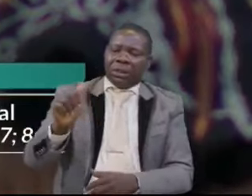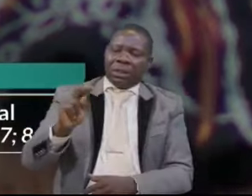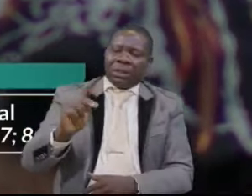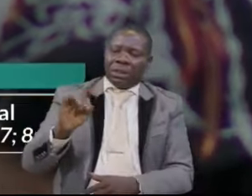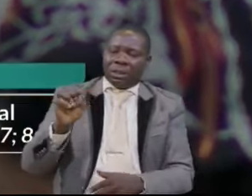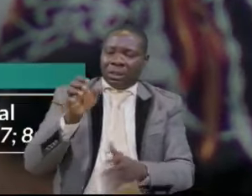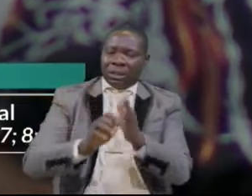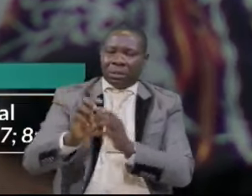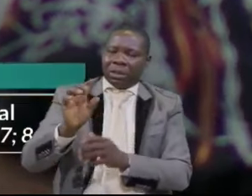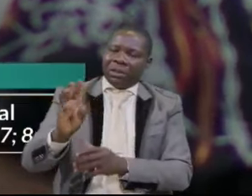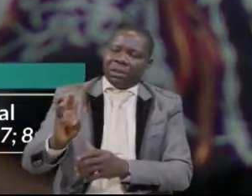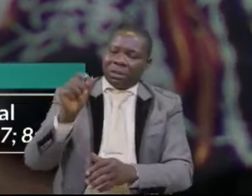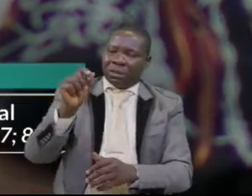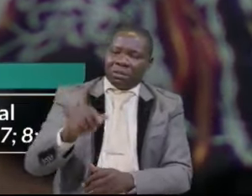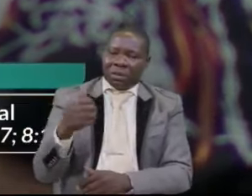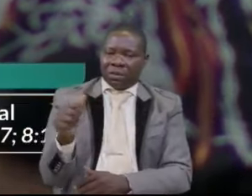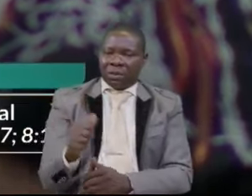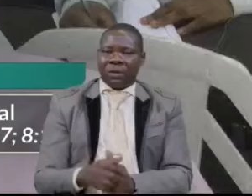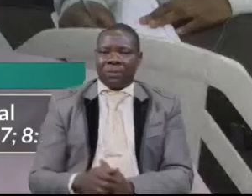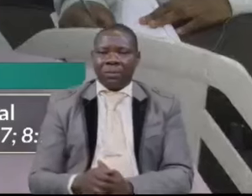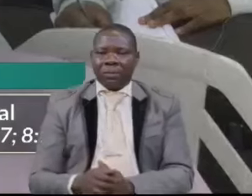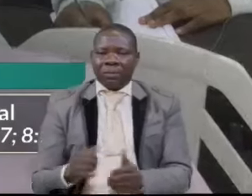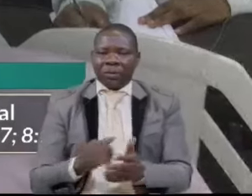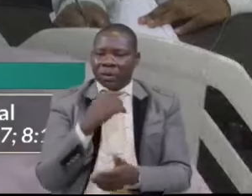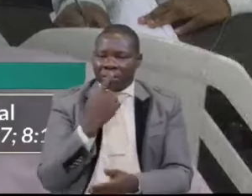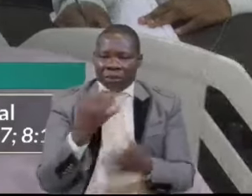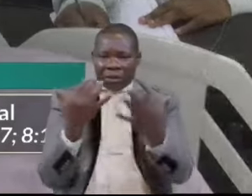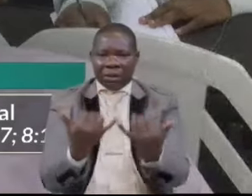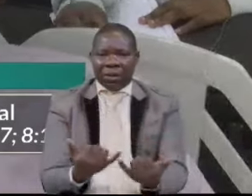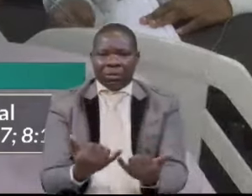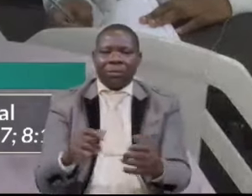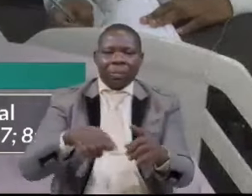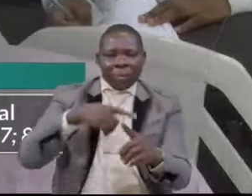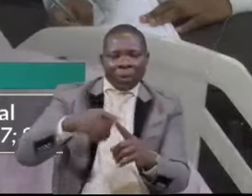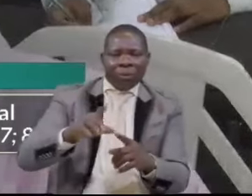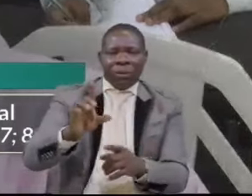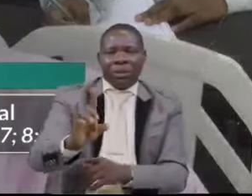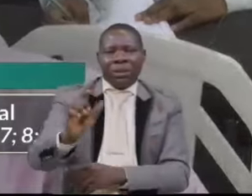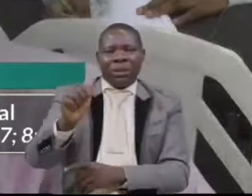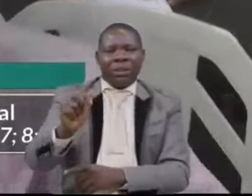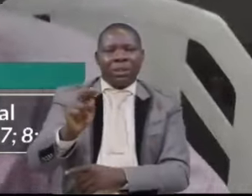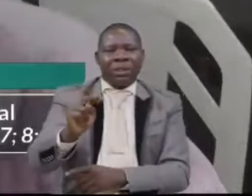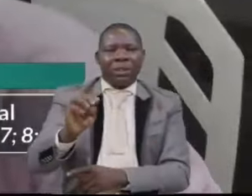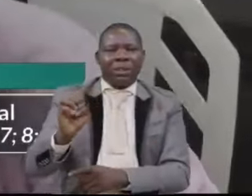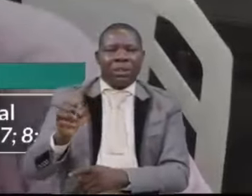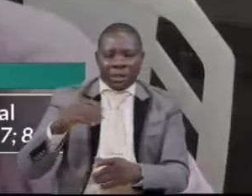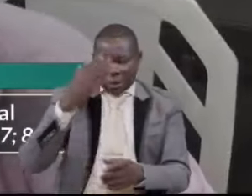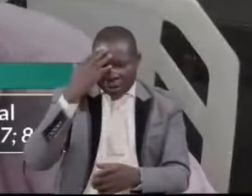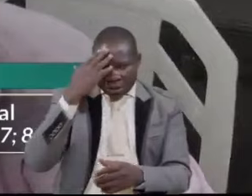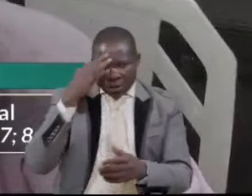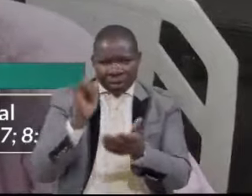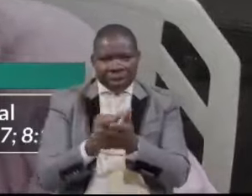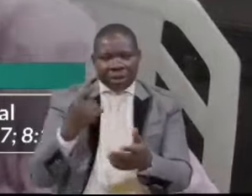at verse 10. It says, now when Daniel knew that the writing